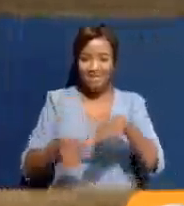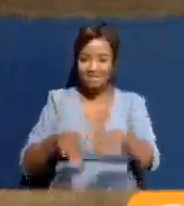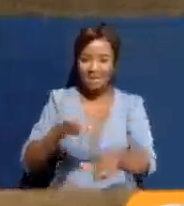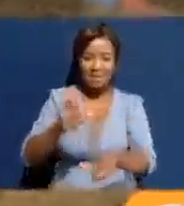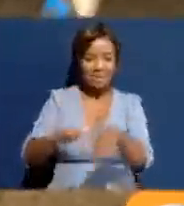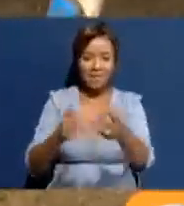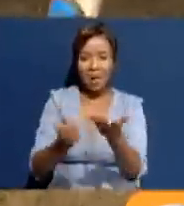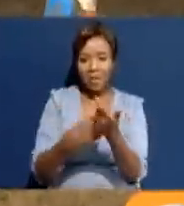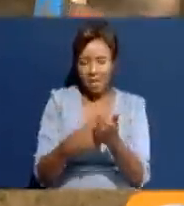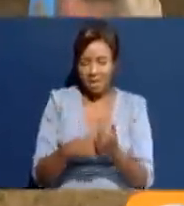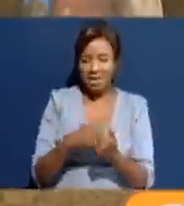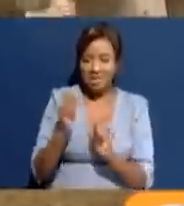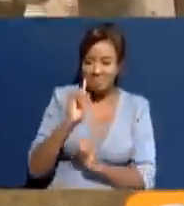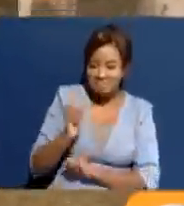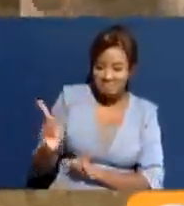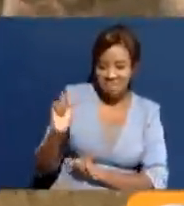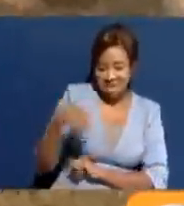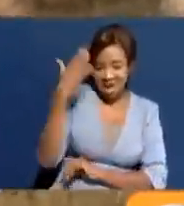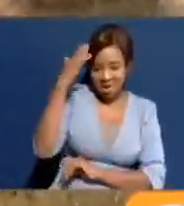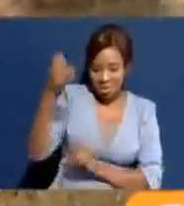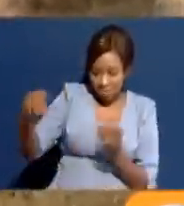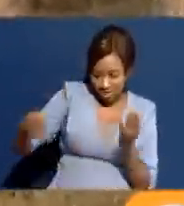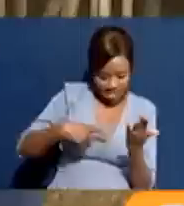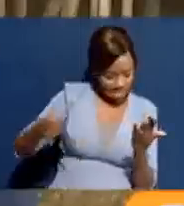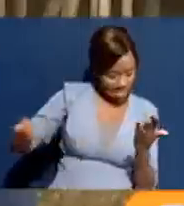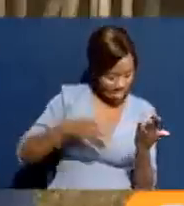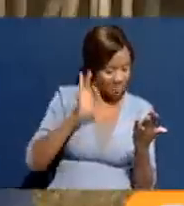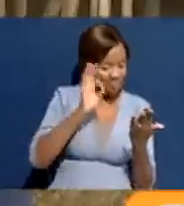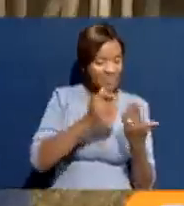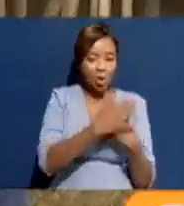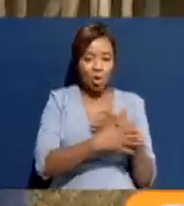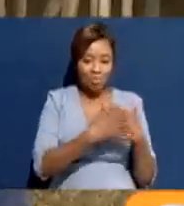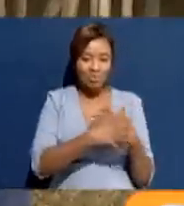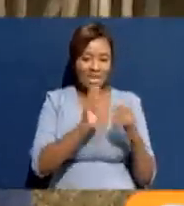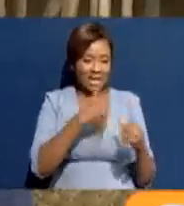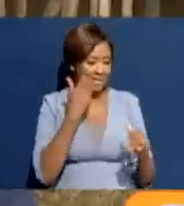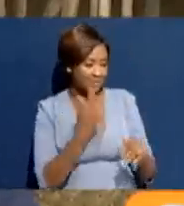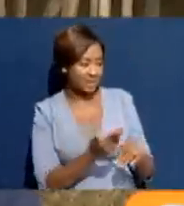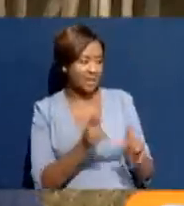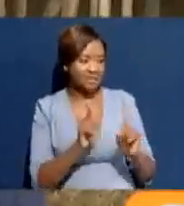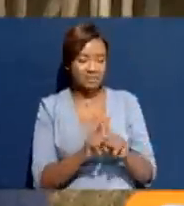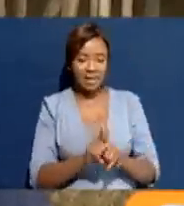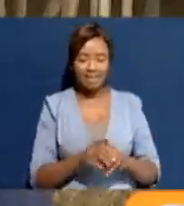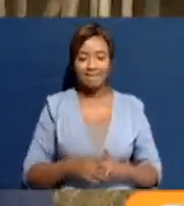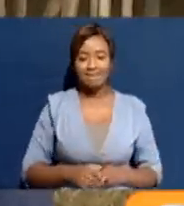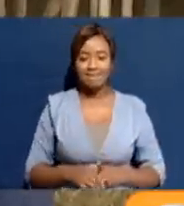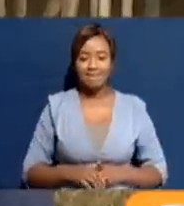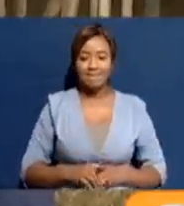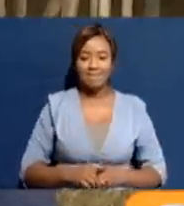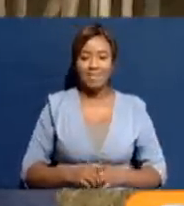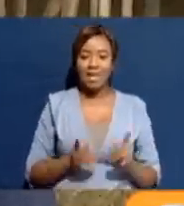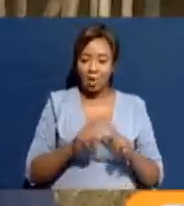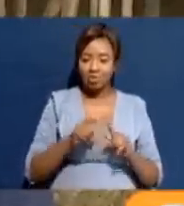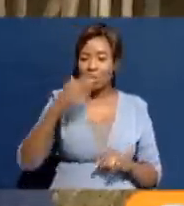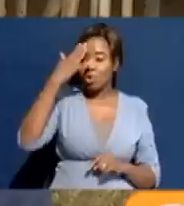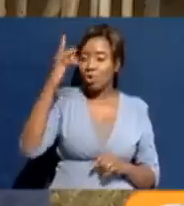And this information is a base that's translated by special computer plan and translate the position of the